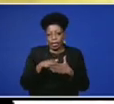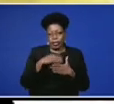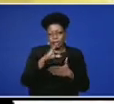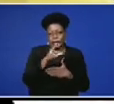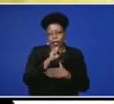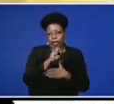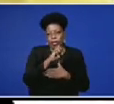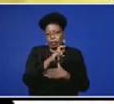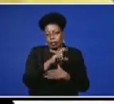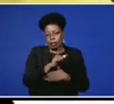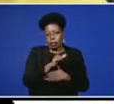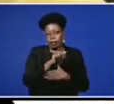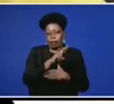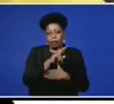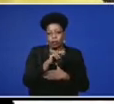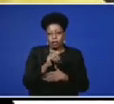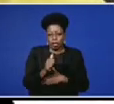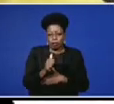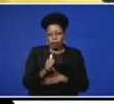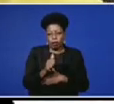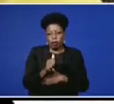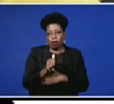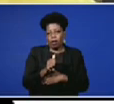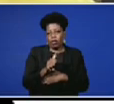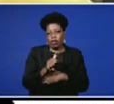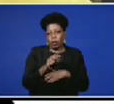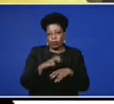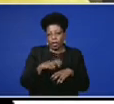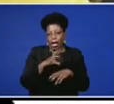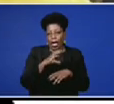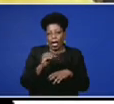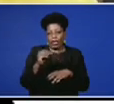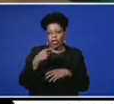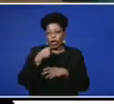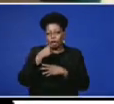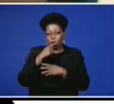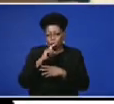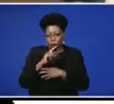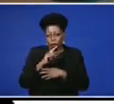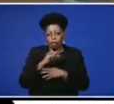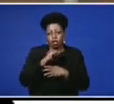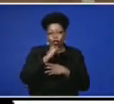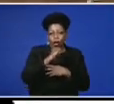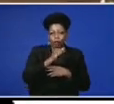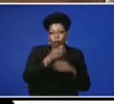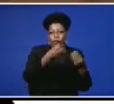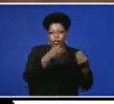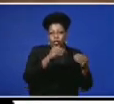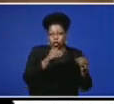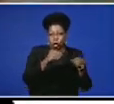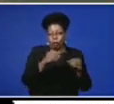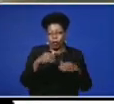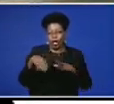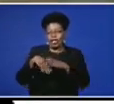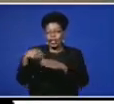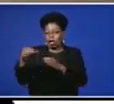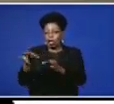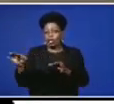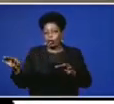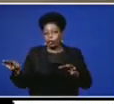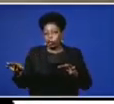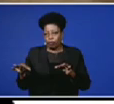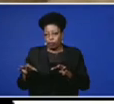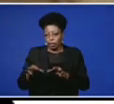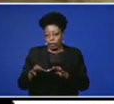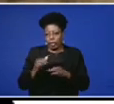cassava, potato, and corn. And I don't mean corn out of the shop. I mean corn out of the field. And the